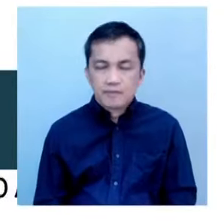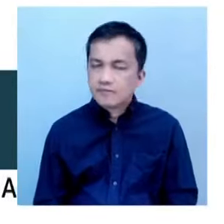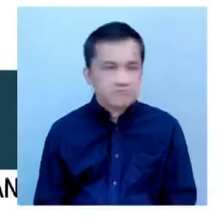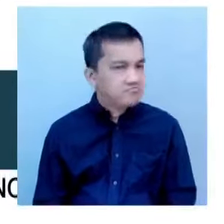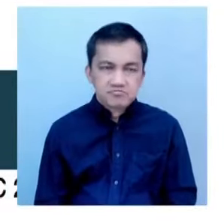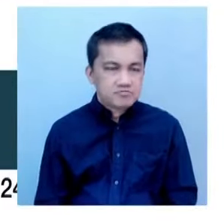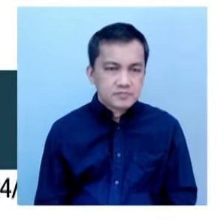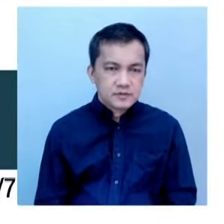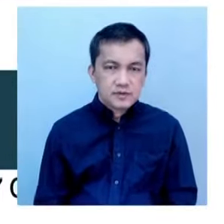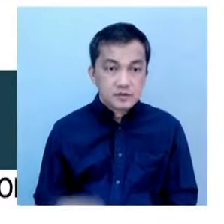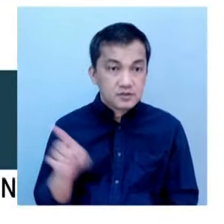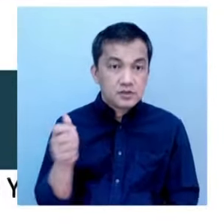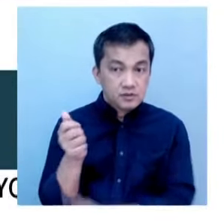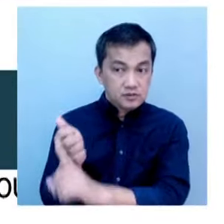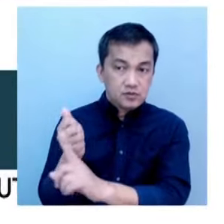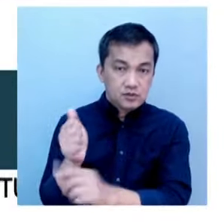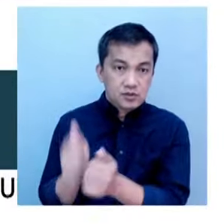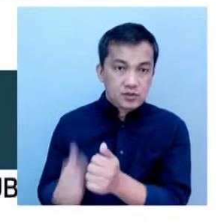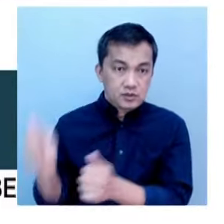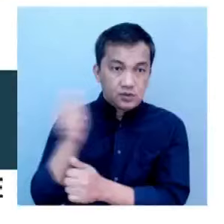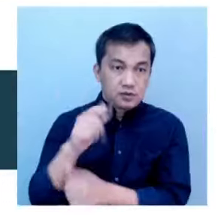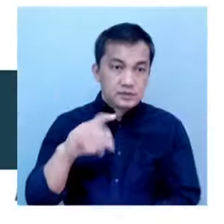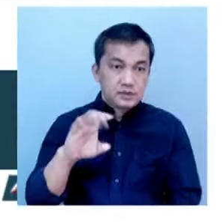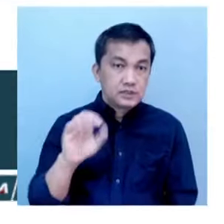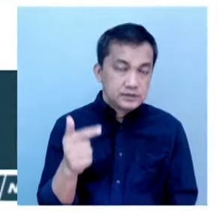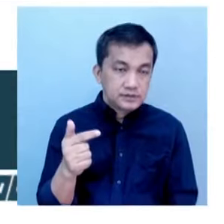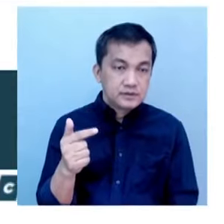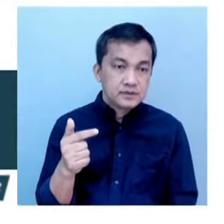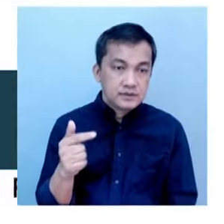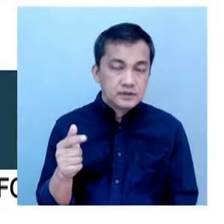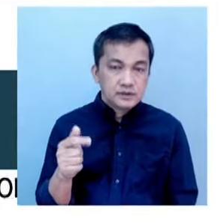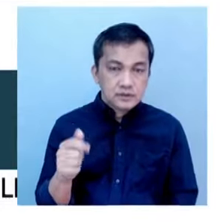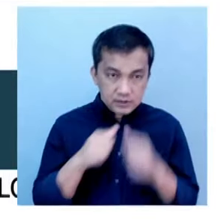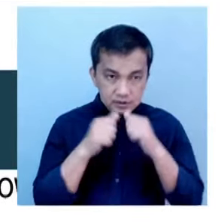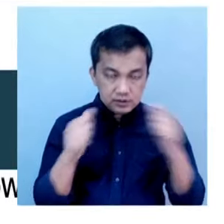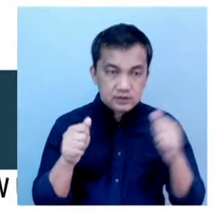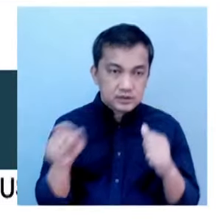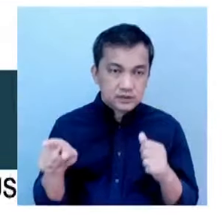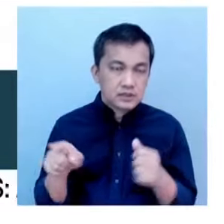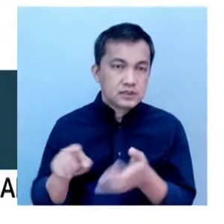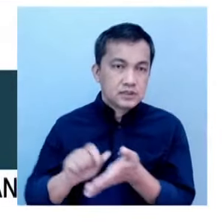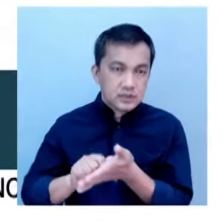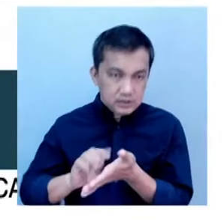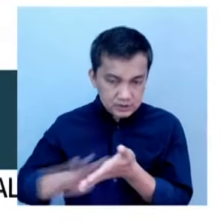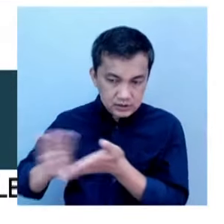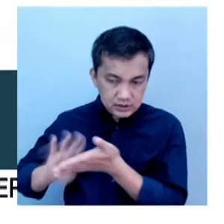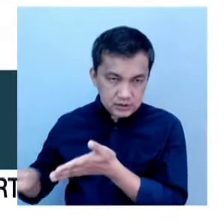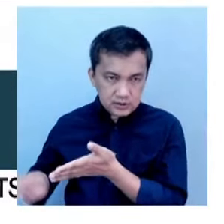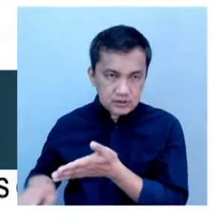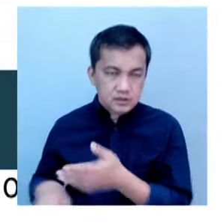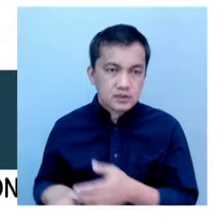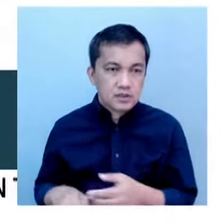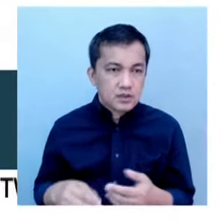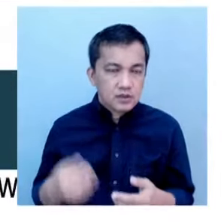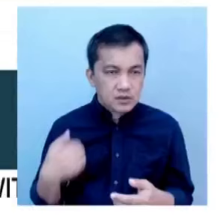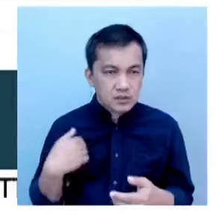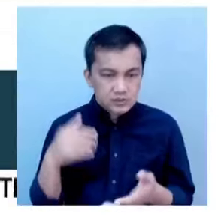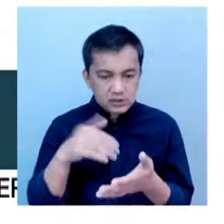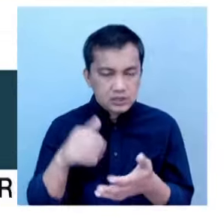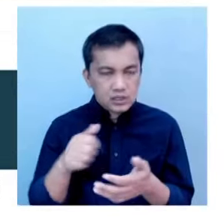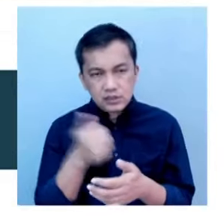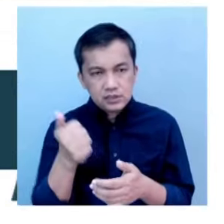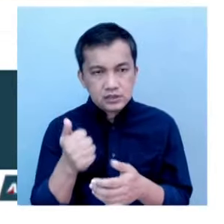the commandant of the Philippine Coast Guard made this announcement that he delisted and still, no, studying the others who are still